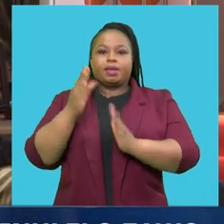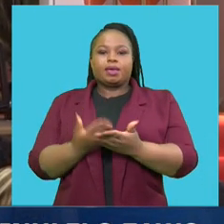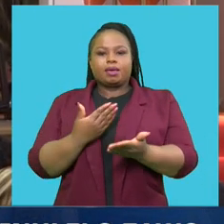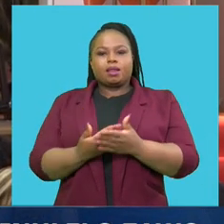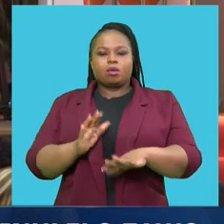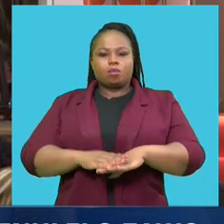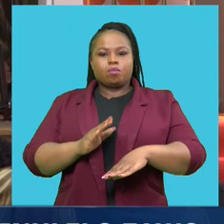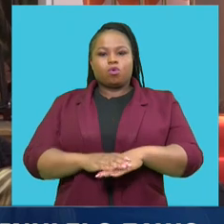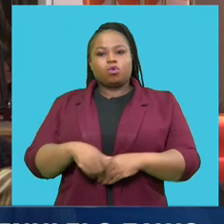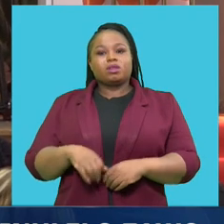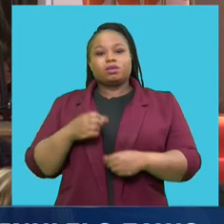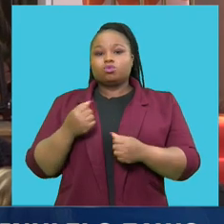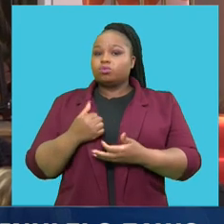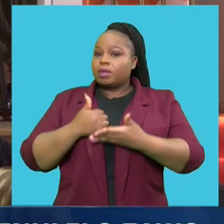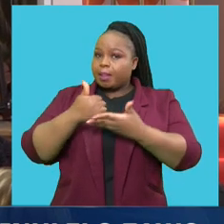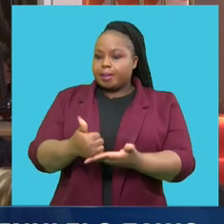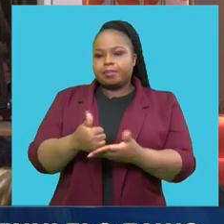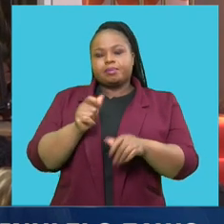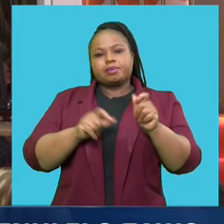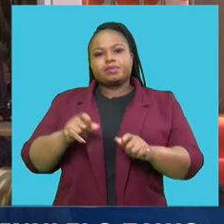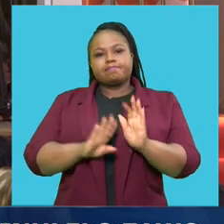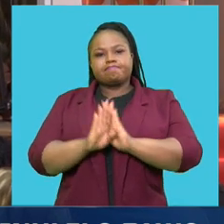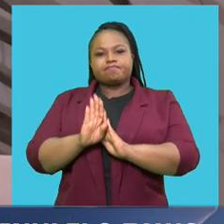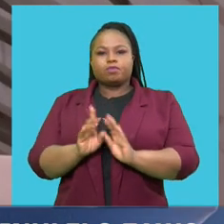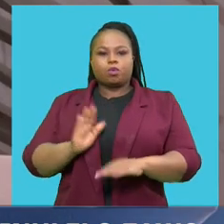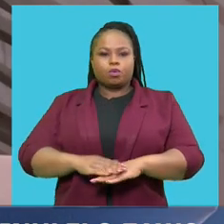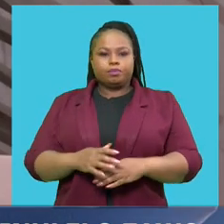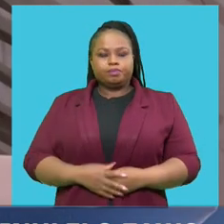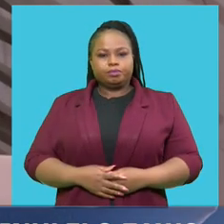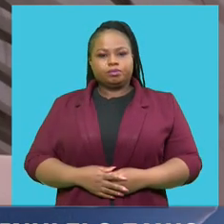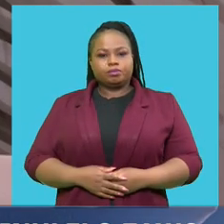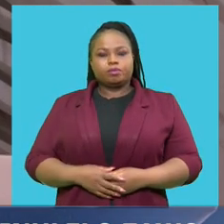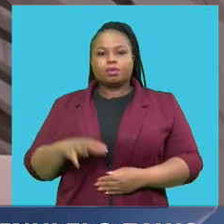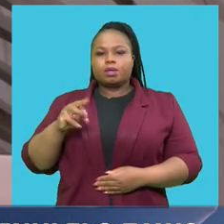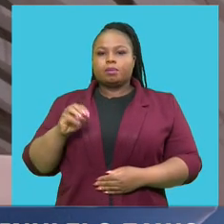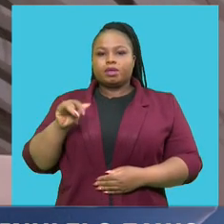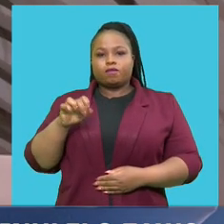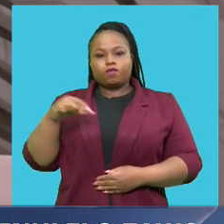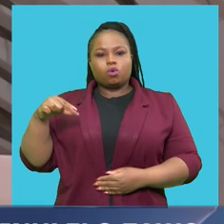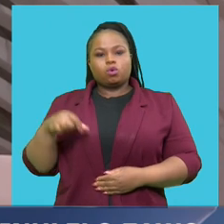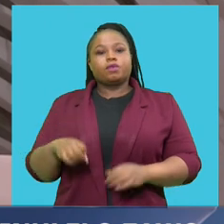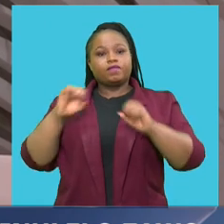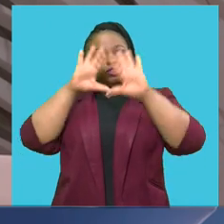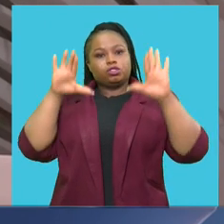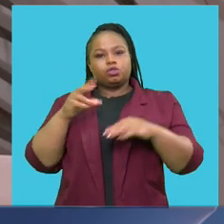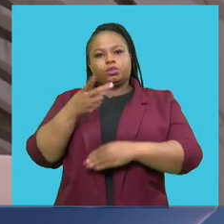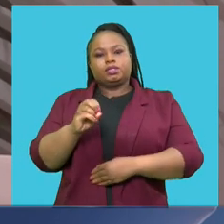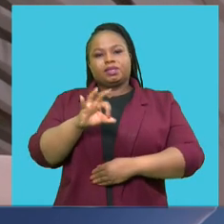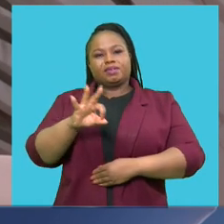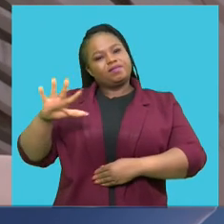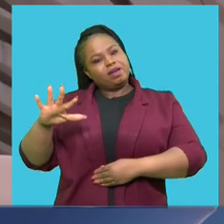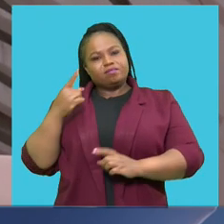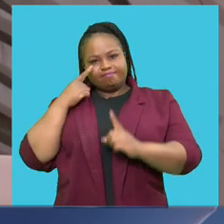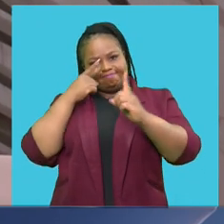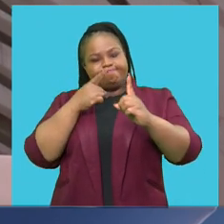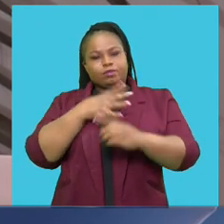nonomtsalane ukunceda nokuhlumisa uqoqosho. Reimagining Mirafong Vision 2035 is the